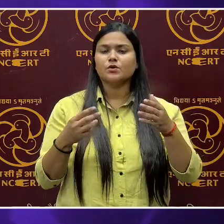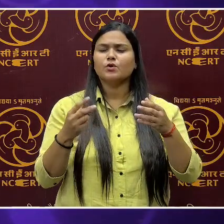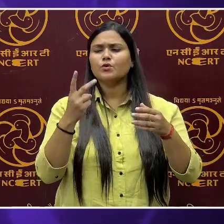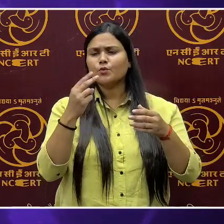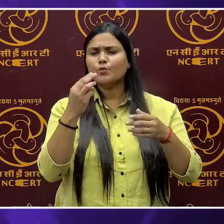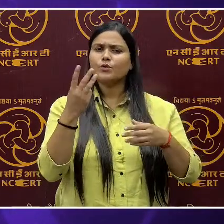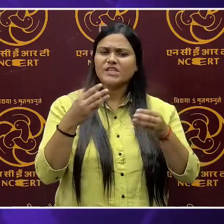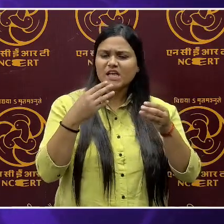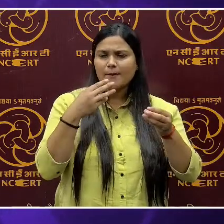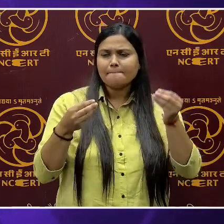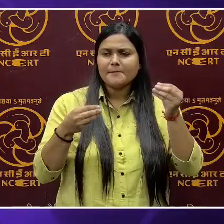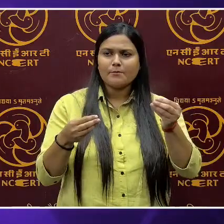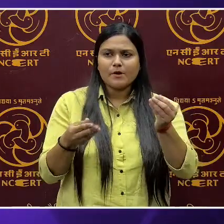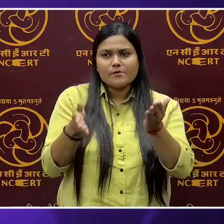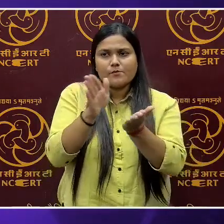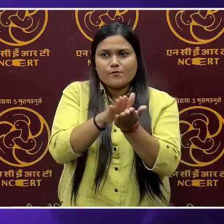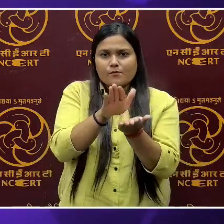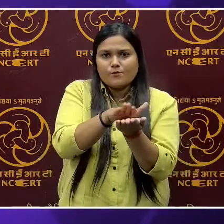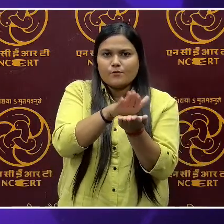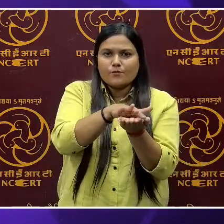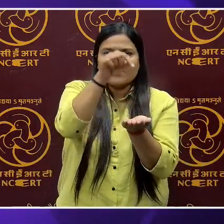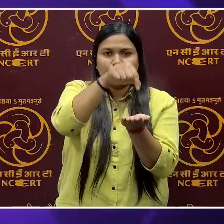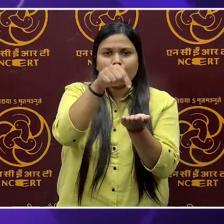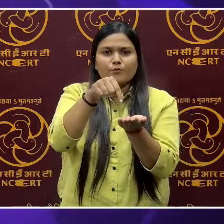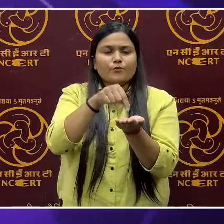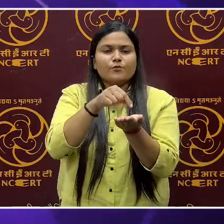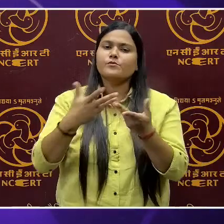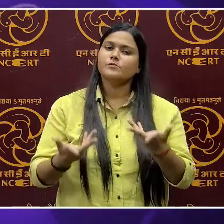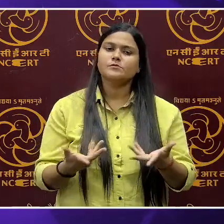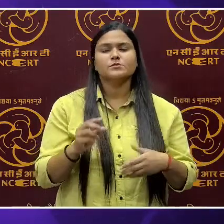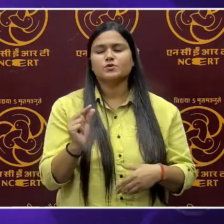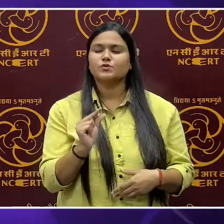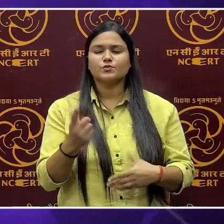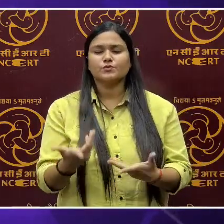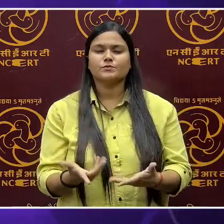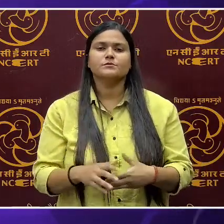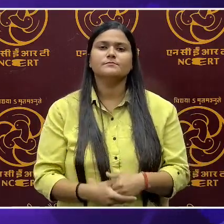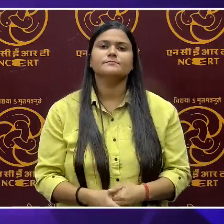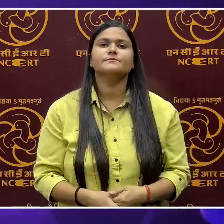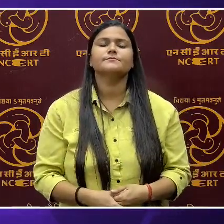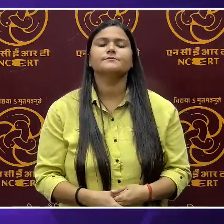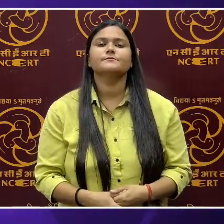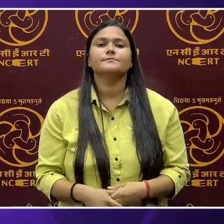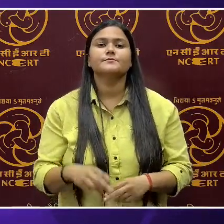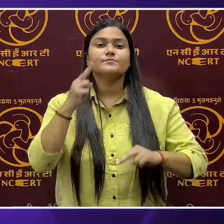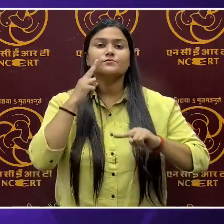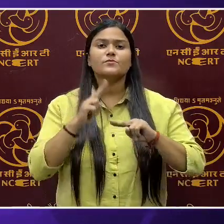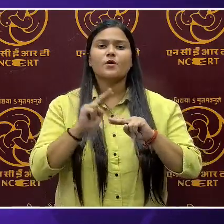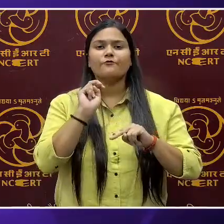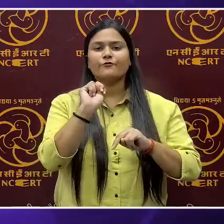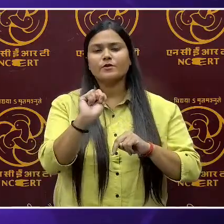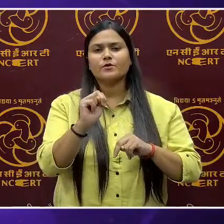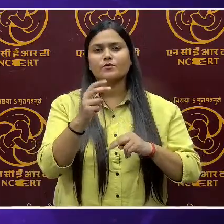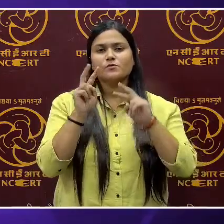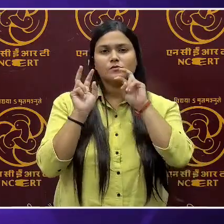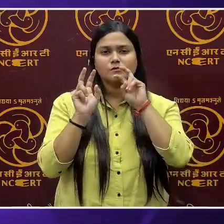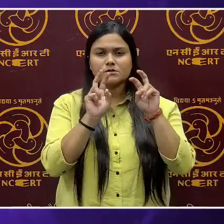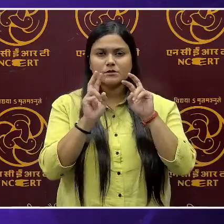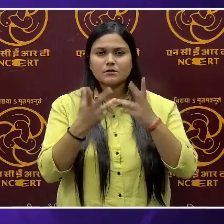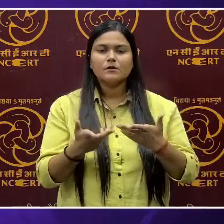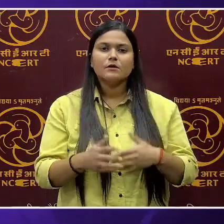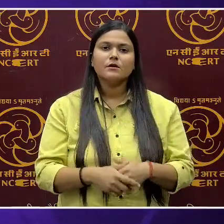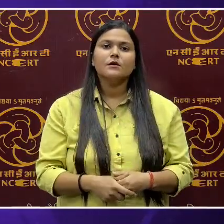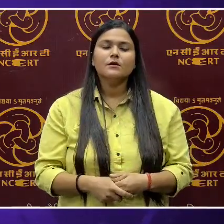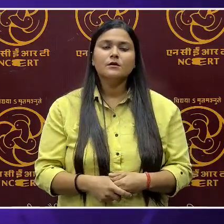papers together to create that kind of thickness. So that would be much cheaper. Now if you notice, and this I have in